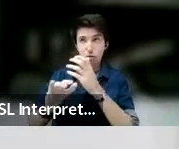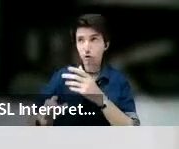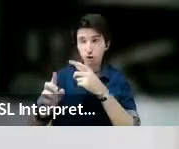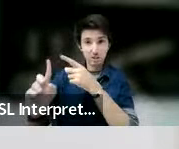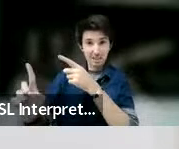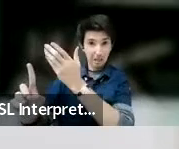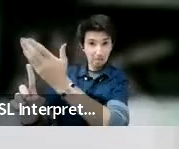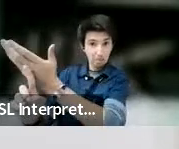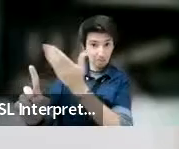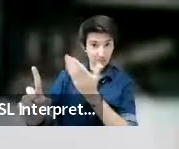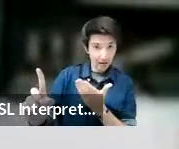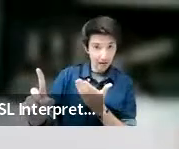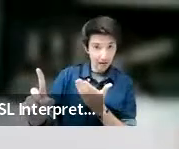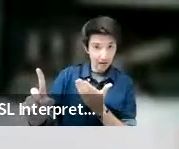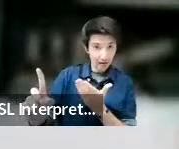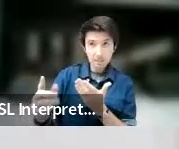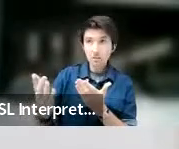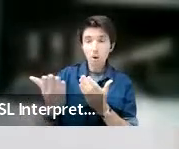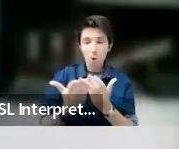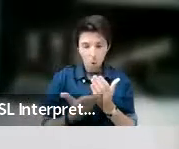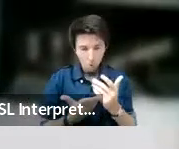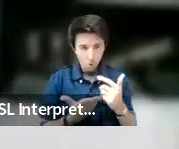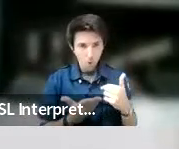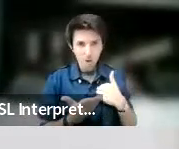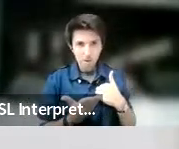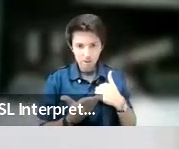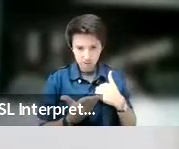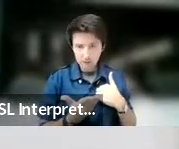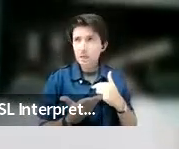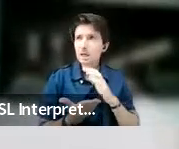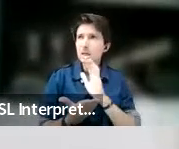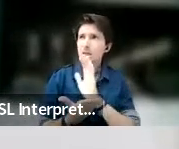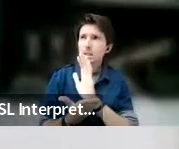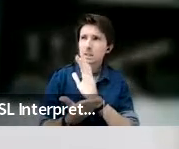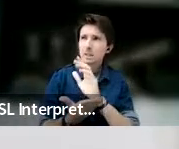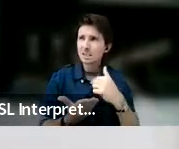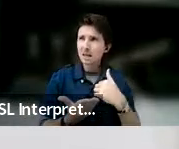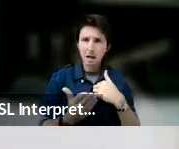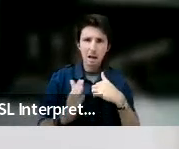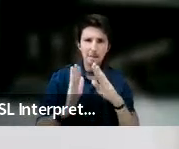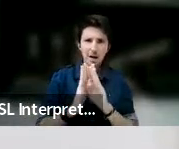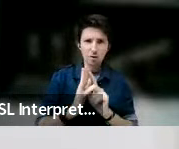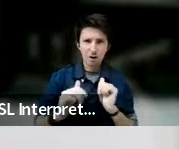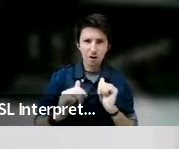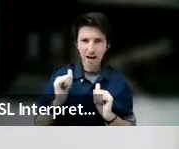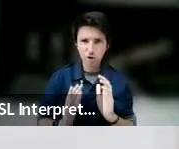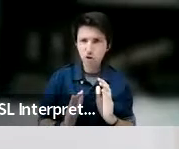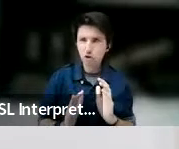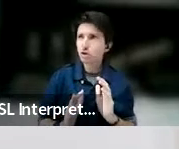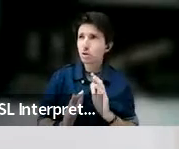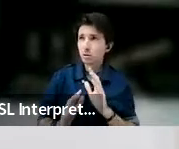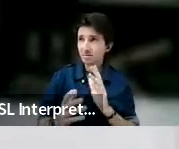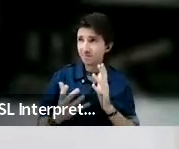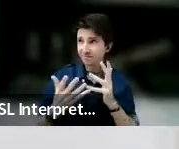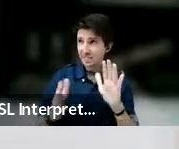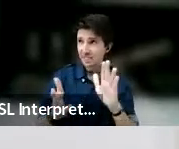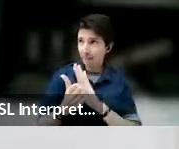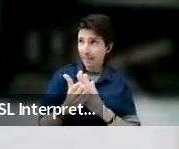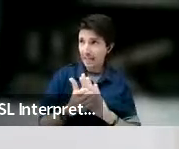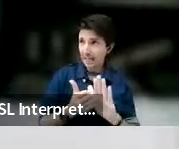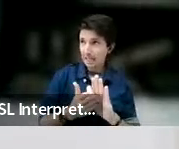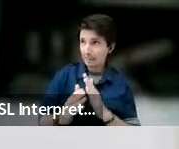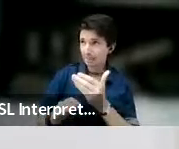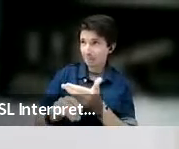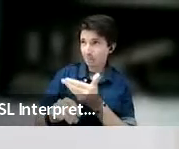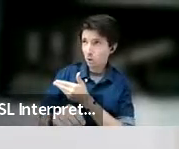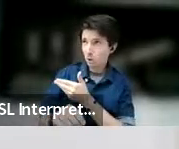be clean and it must be sanitary before it's given to background actors. And the other thing that I think